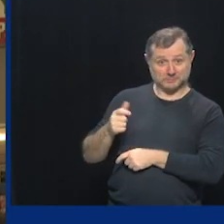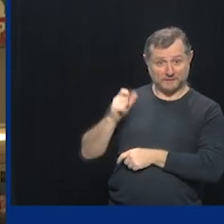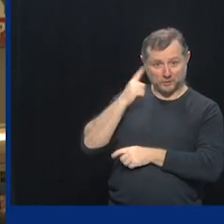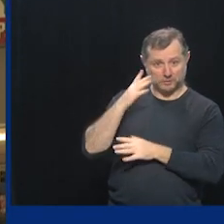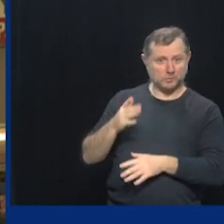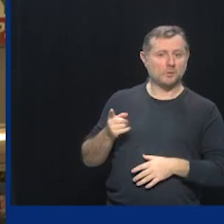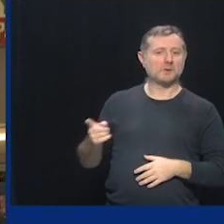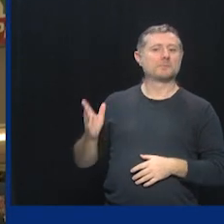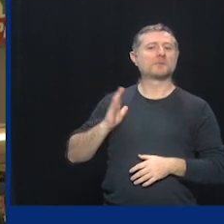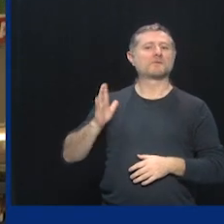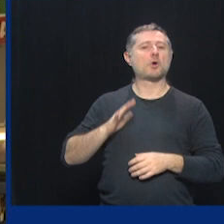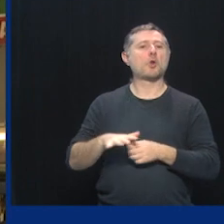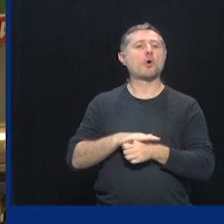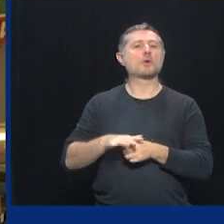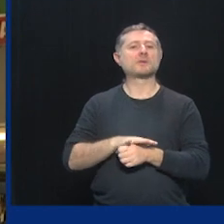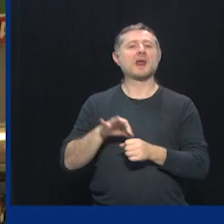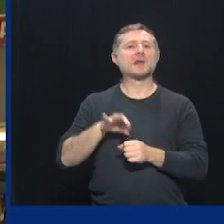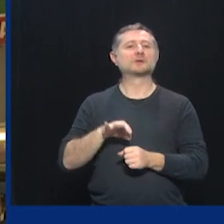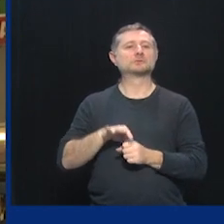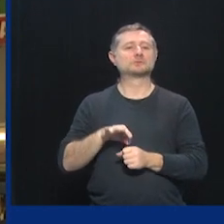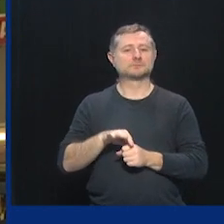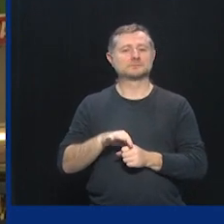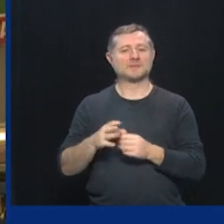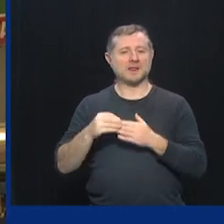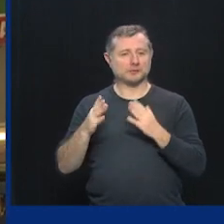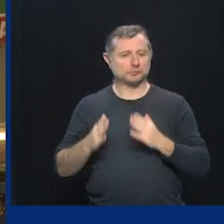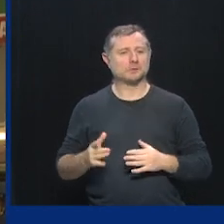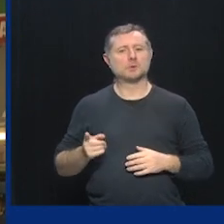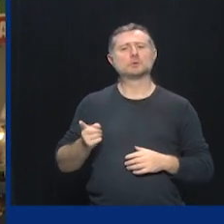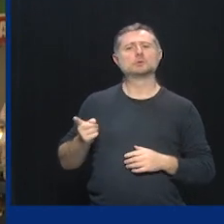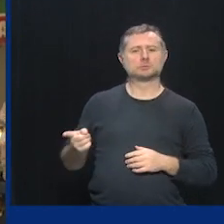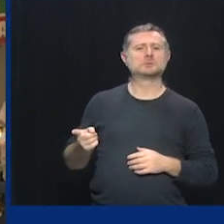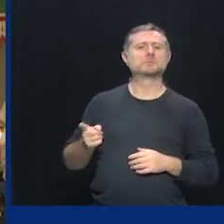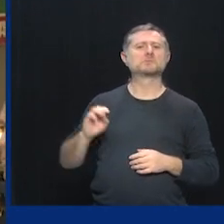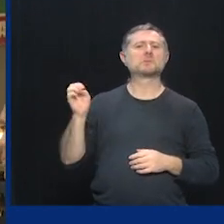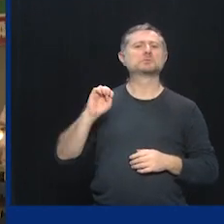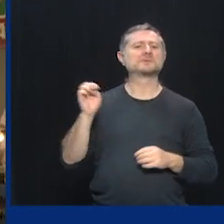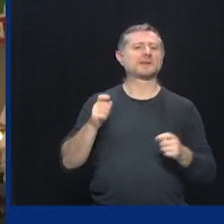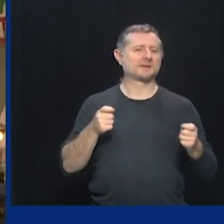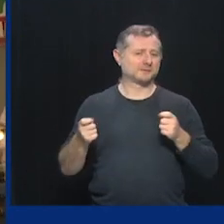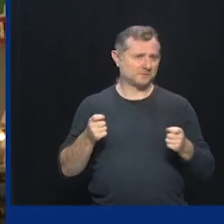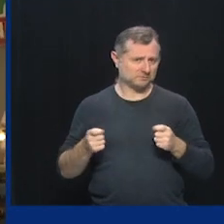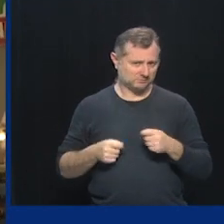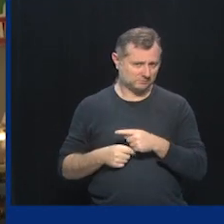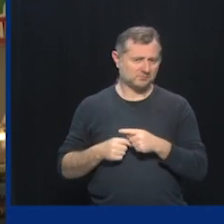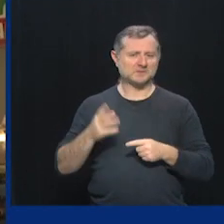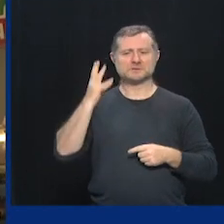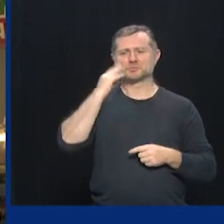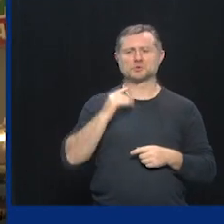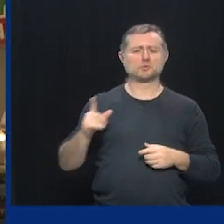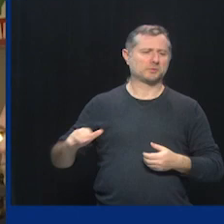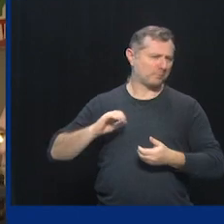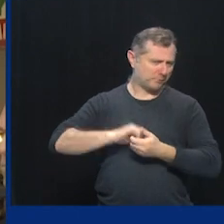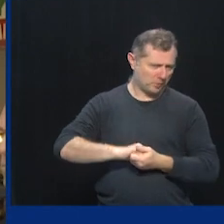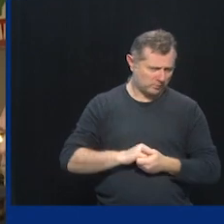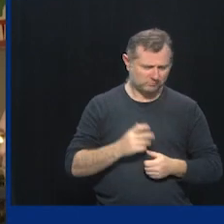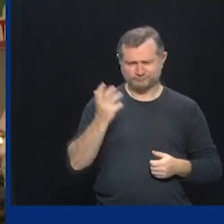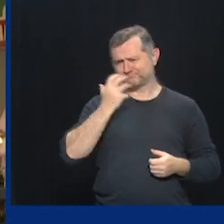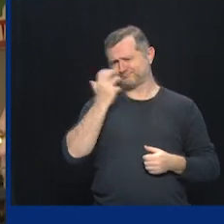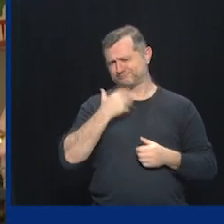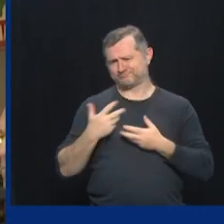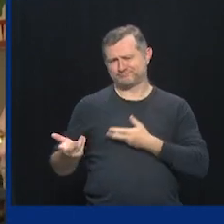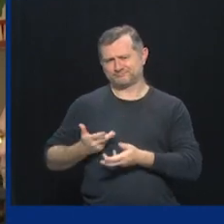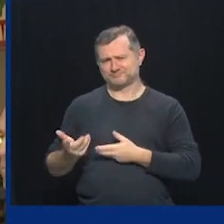local elected official, and her experience in emergency management has showed the partnership has been extraordinary. Her interest in the